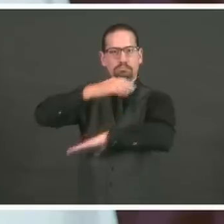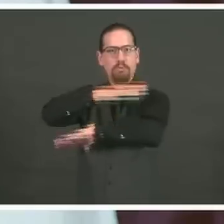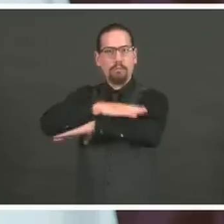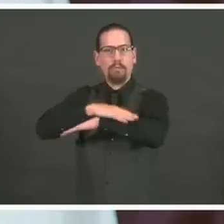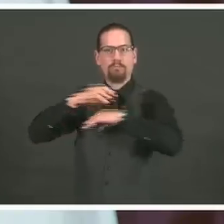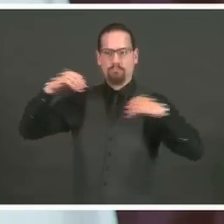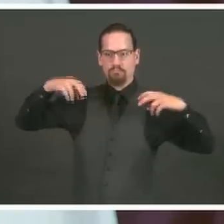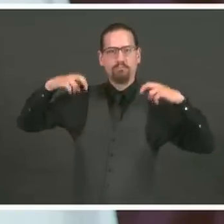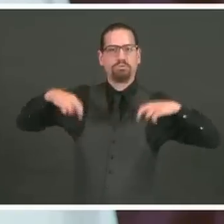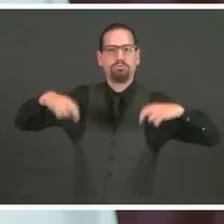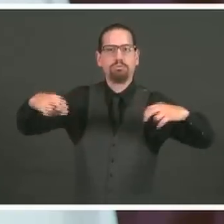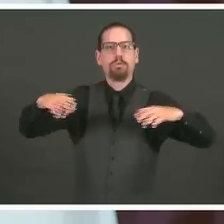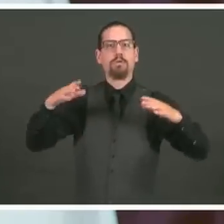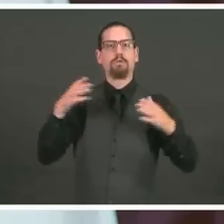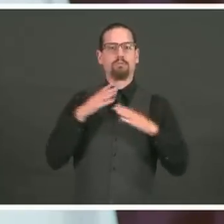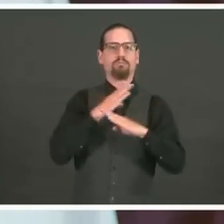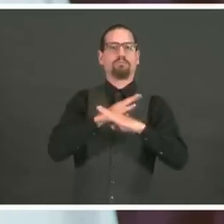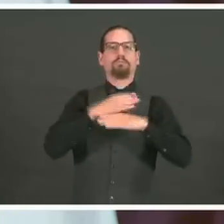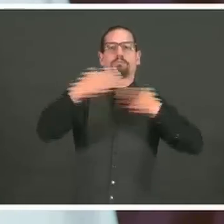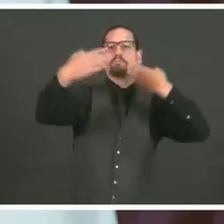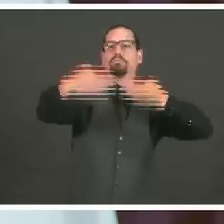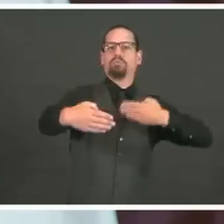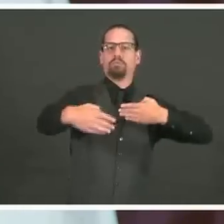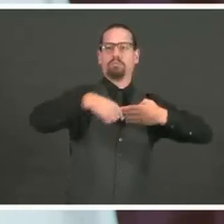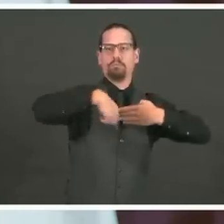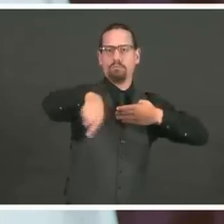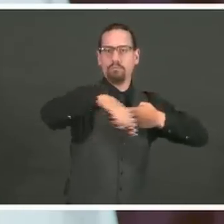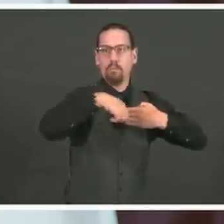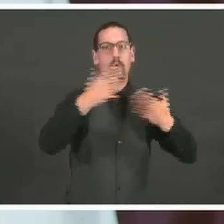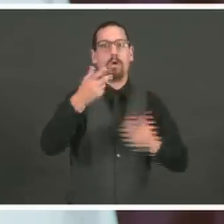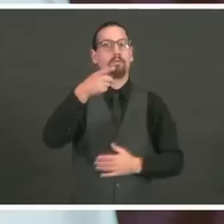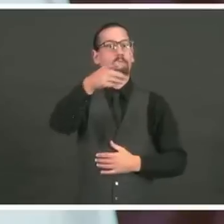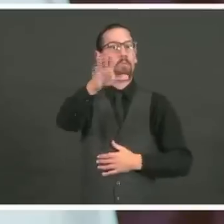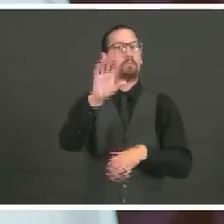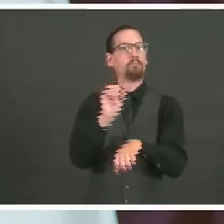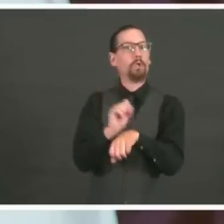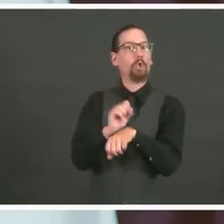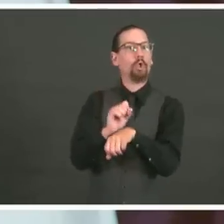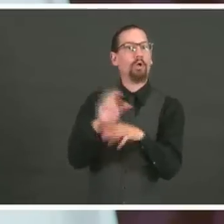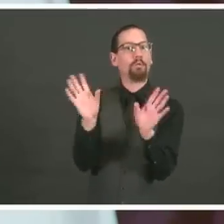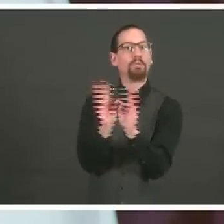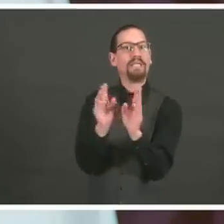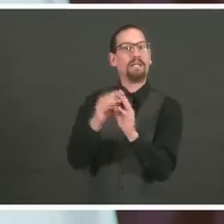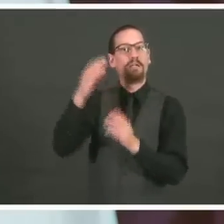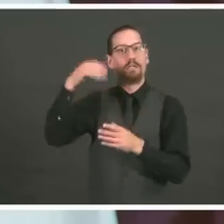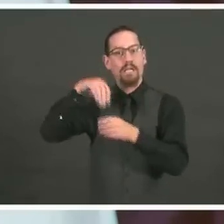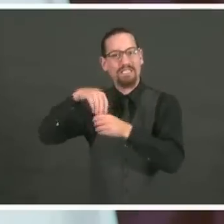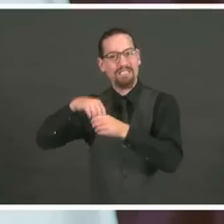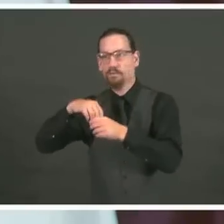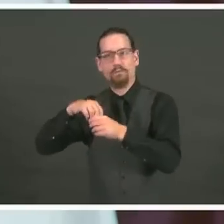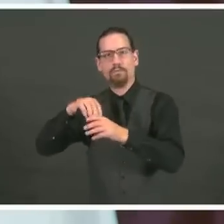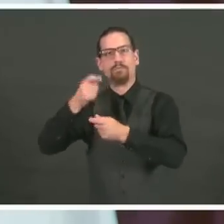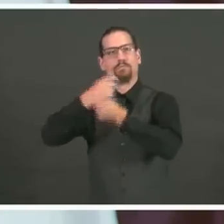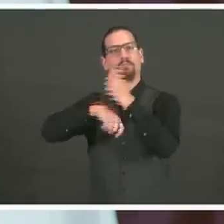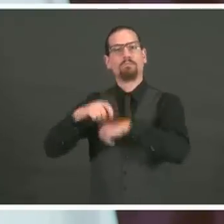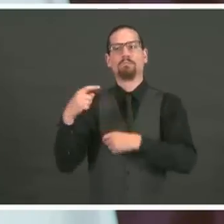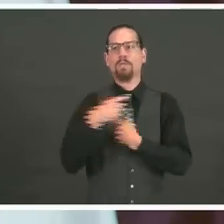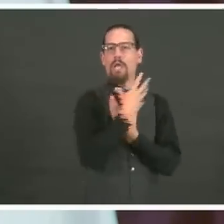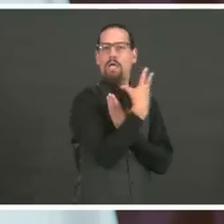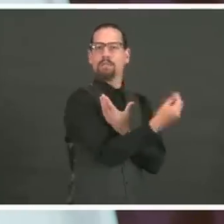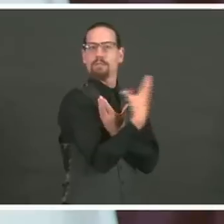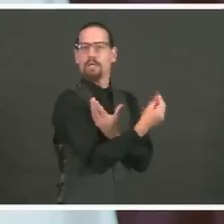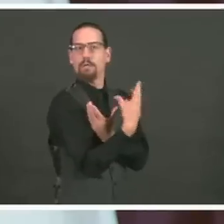employers to allow folks to have meetings outside. We're going to be doing more to provide mobile hotspots so it's easier to do your work